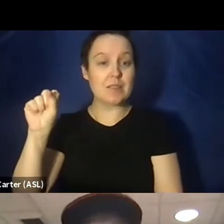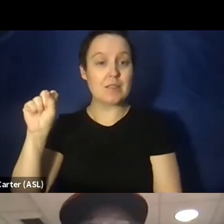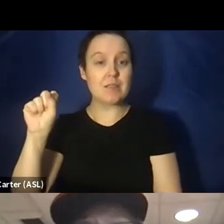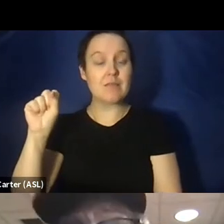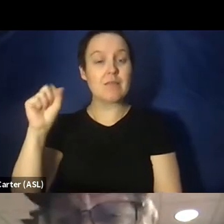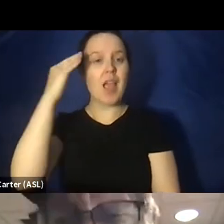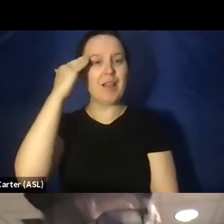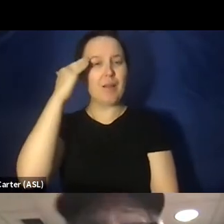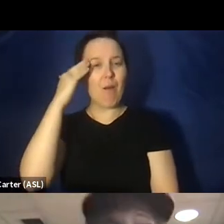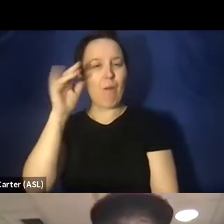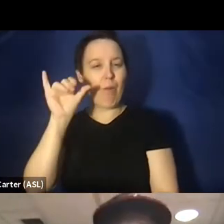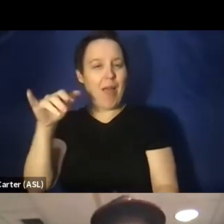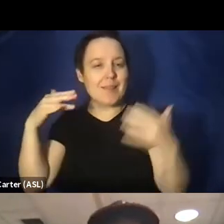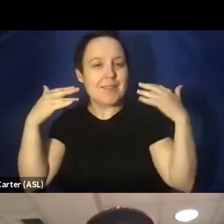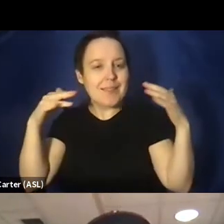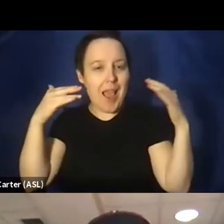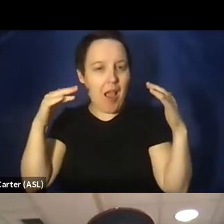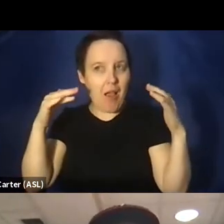sounds are music.